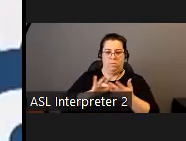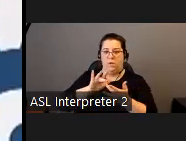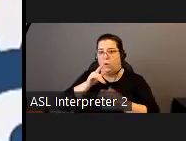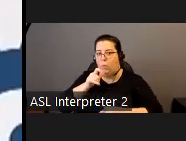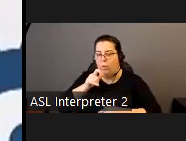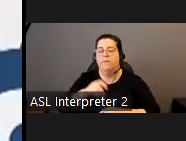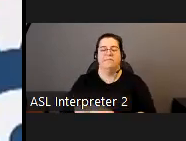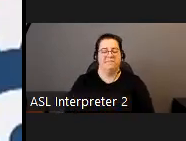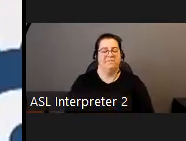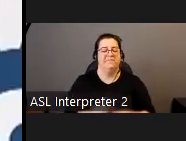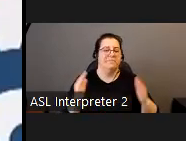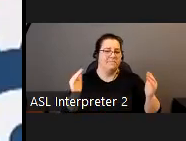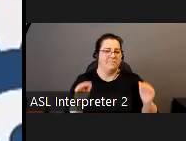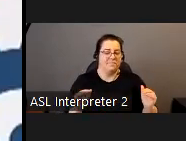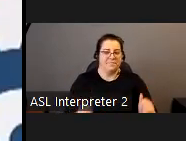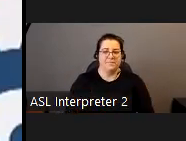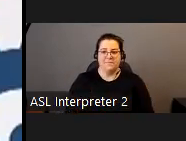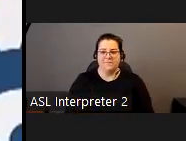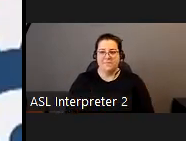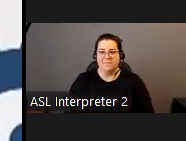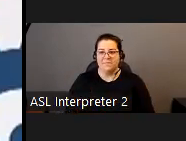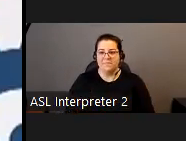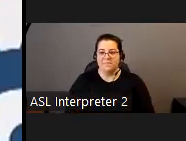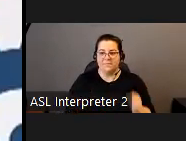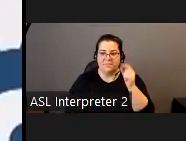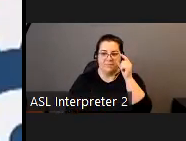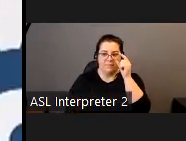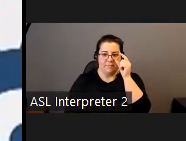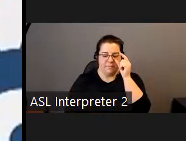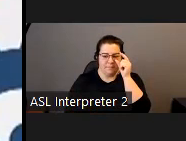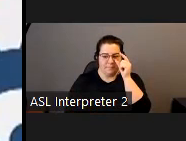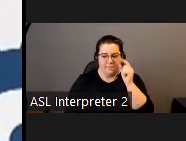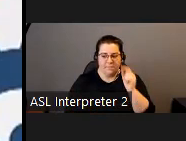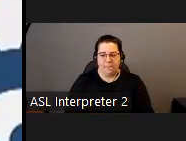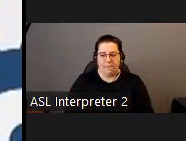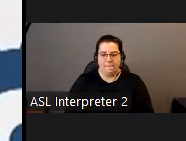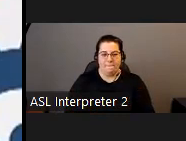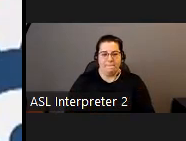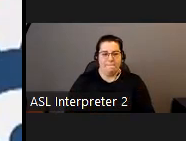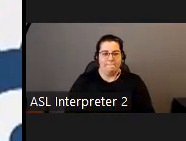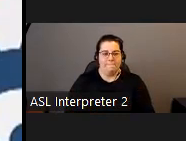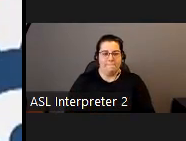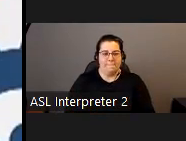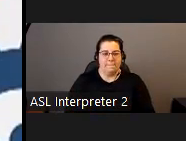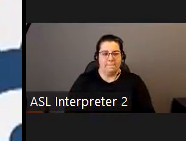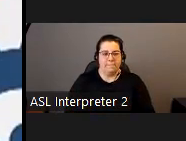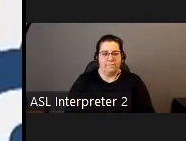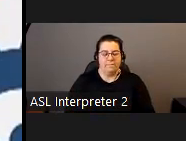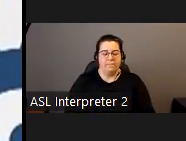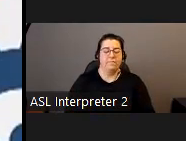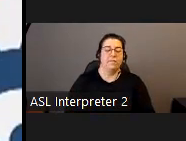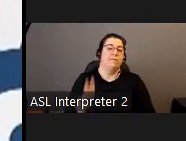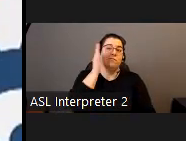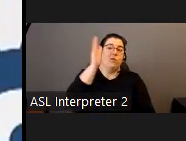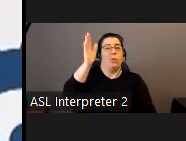In terms of forward thinking, the Canadian government has made a lot of investments to develop health equity-oriented curriculum